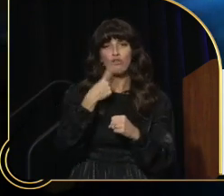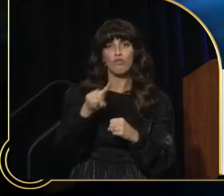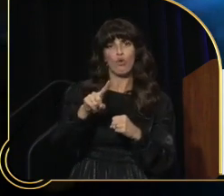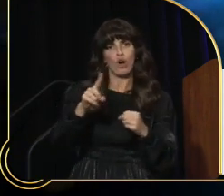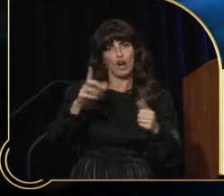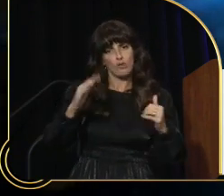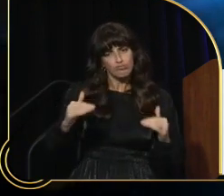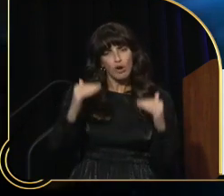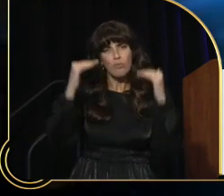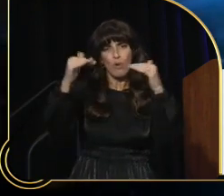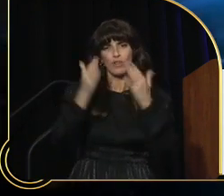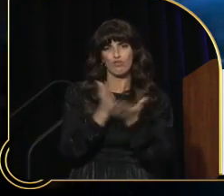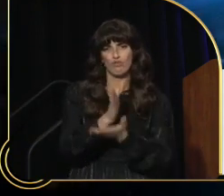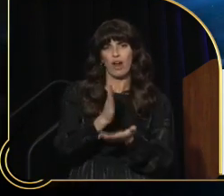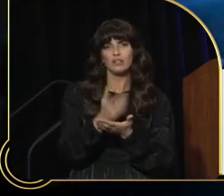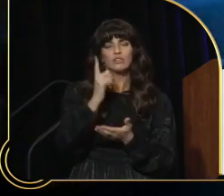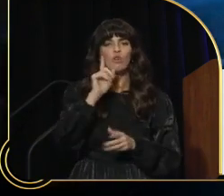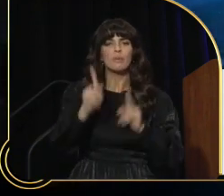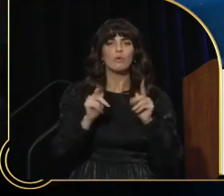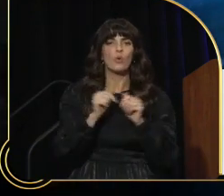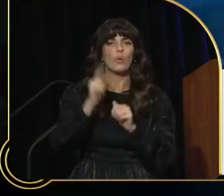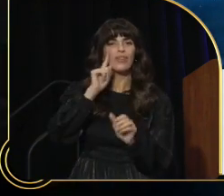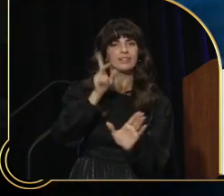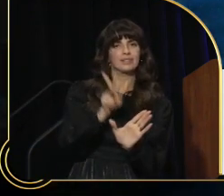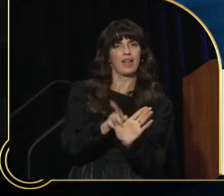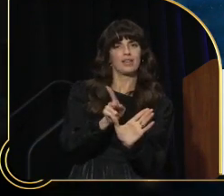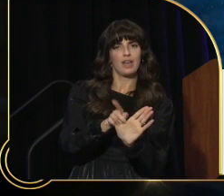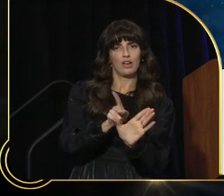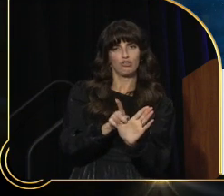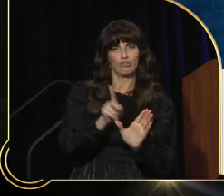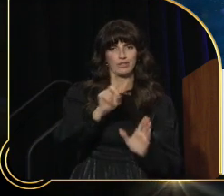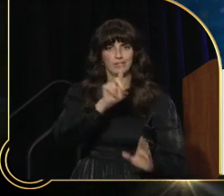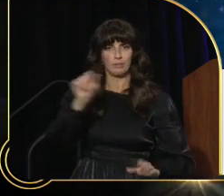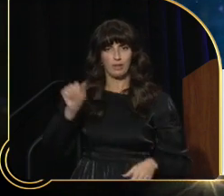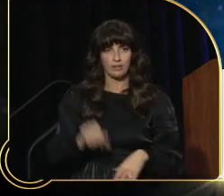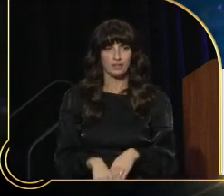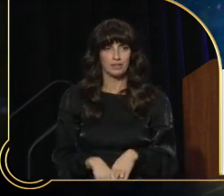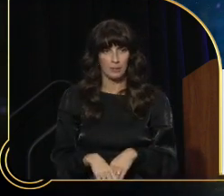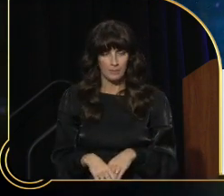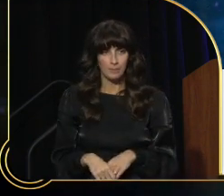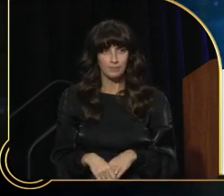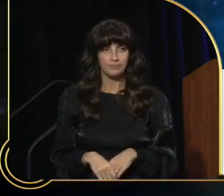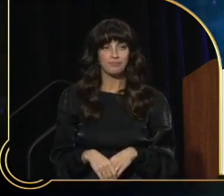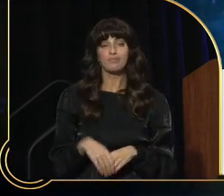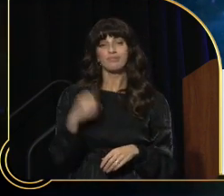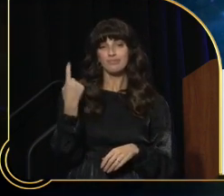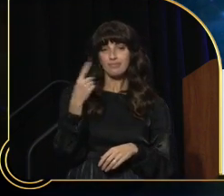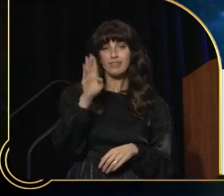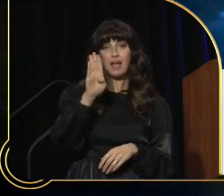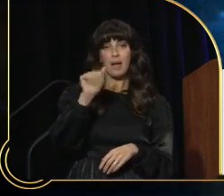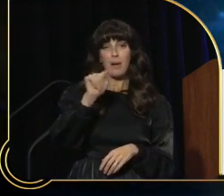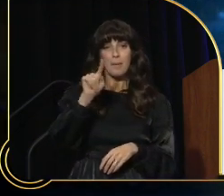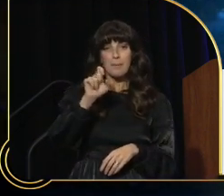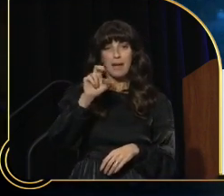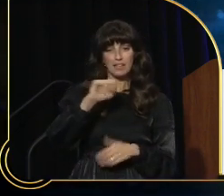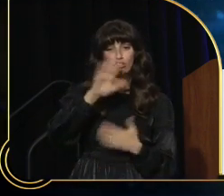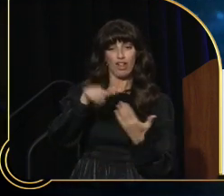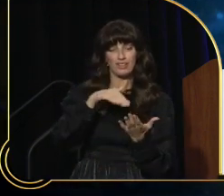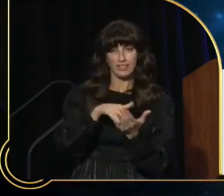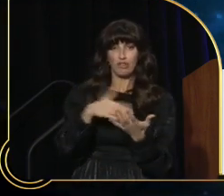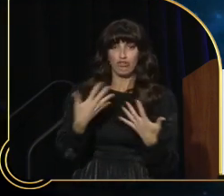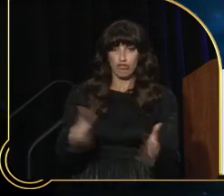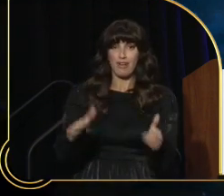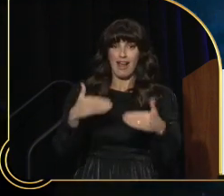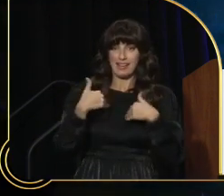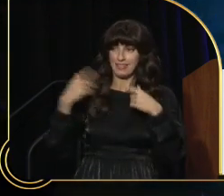psychiatric disabilities. Like Judge Bazelon from the bench, the Bazelon Center has had and will